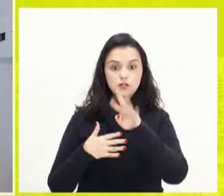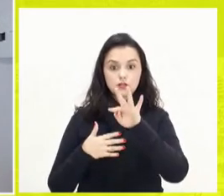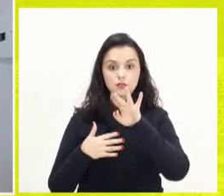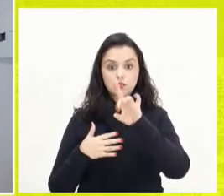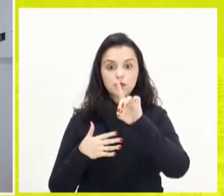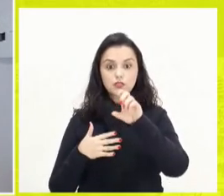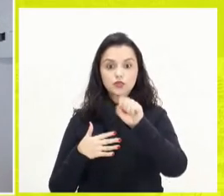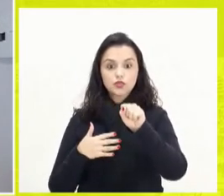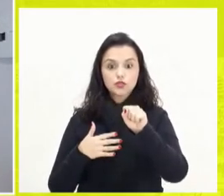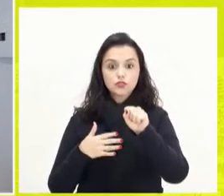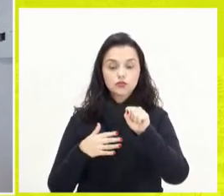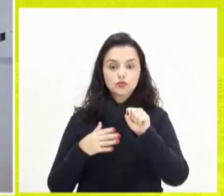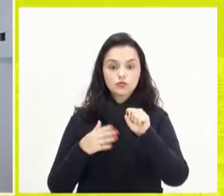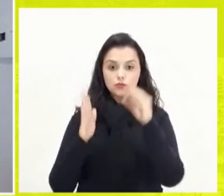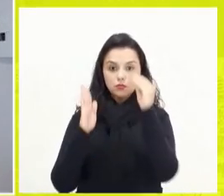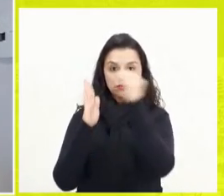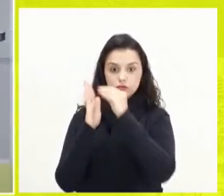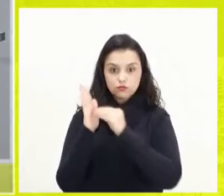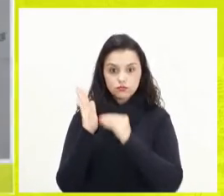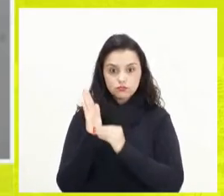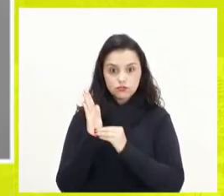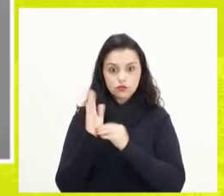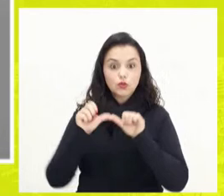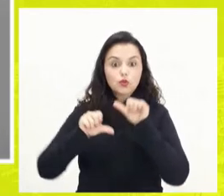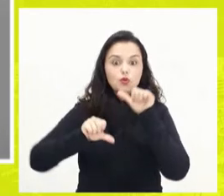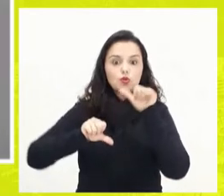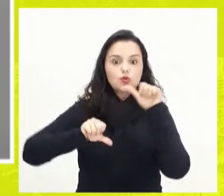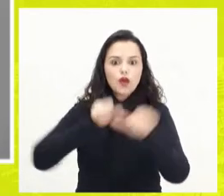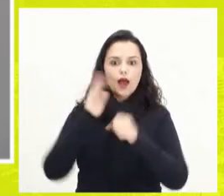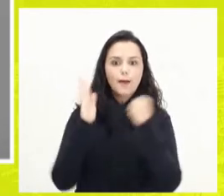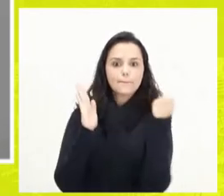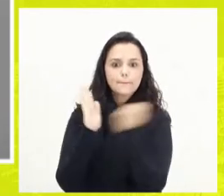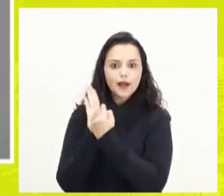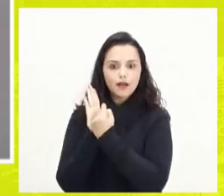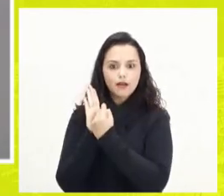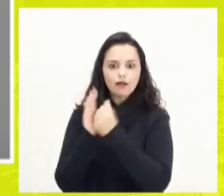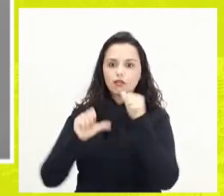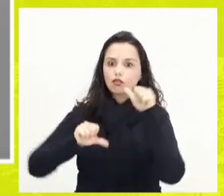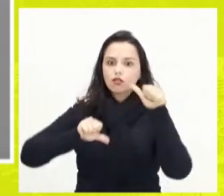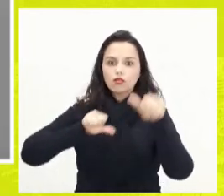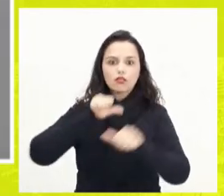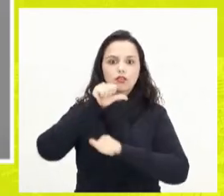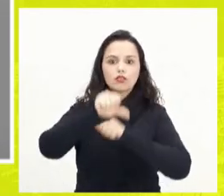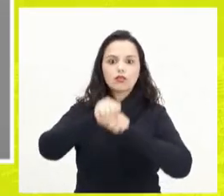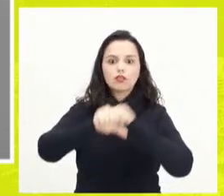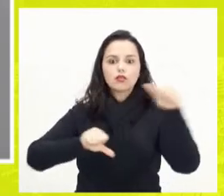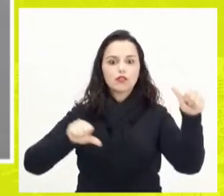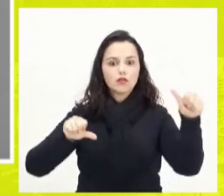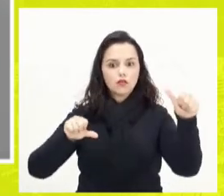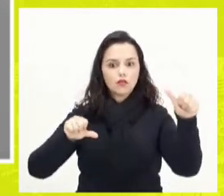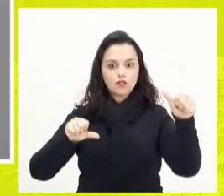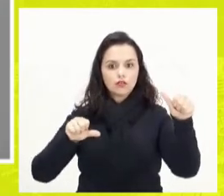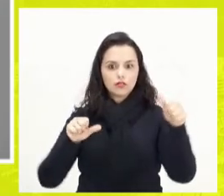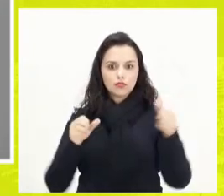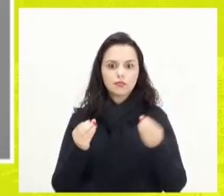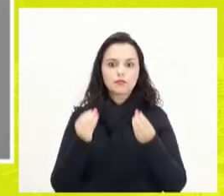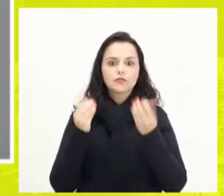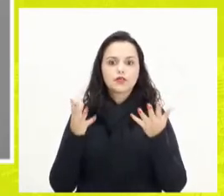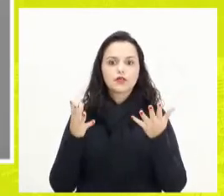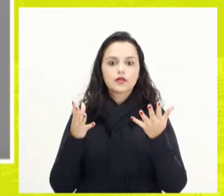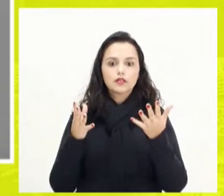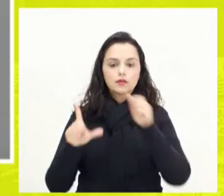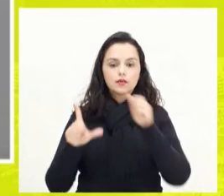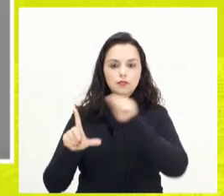the political parties exchanging their logos or their profiles their avatars kind of